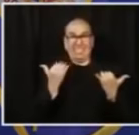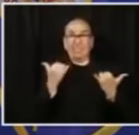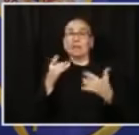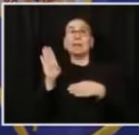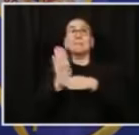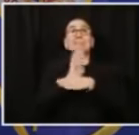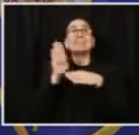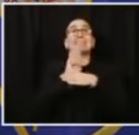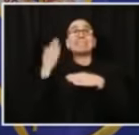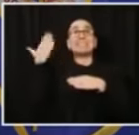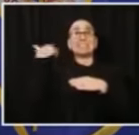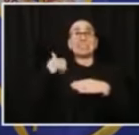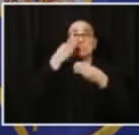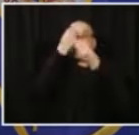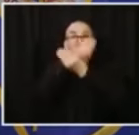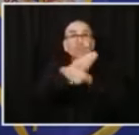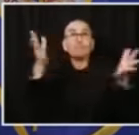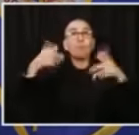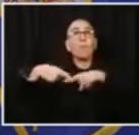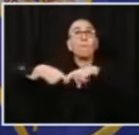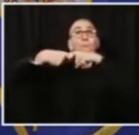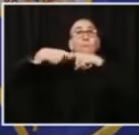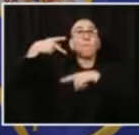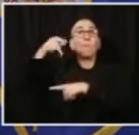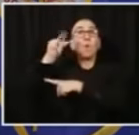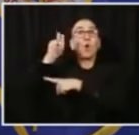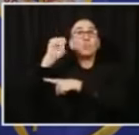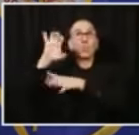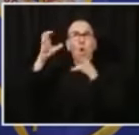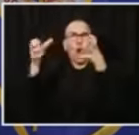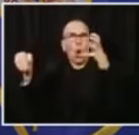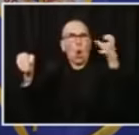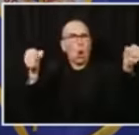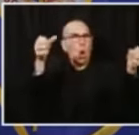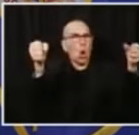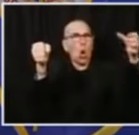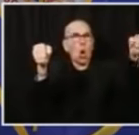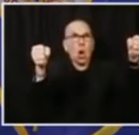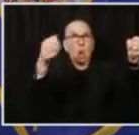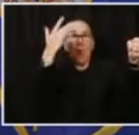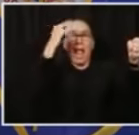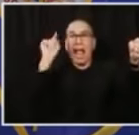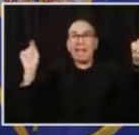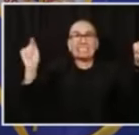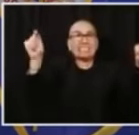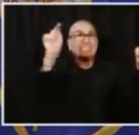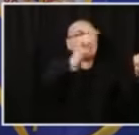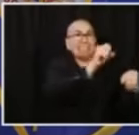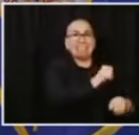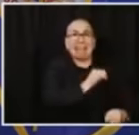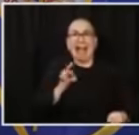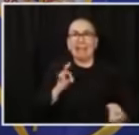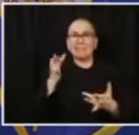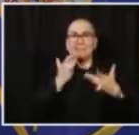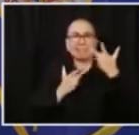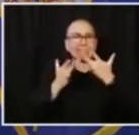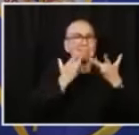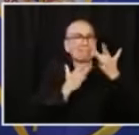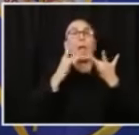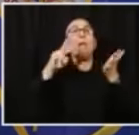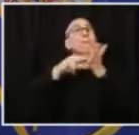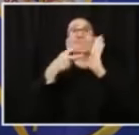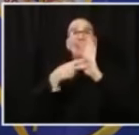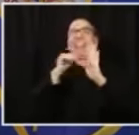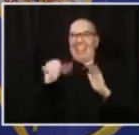many challenges in our healthcare system in staffing. If we can vaccinate those individuals, that will help address that challenge.